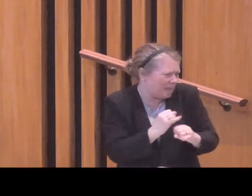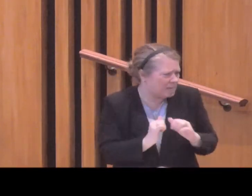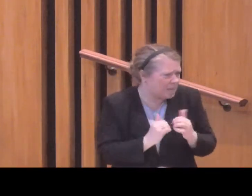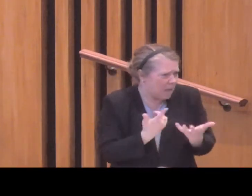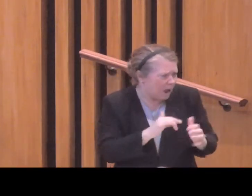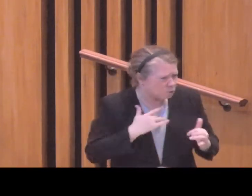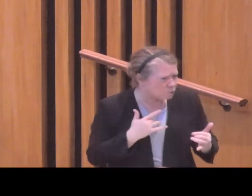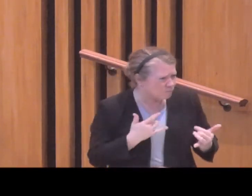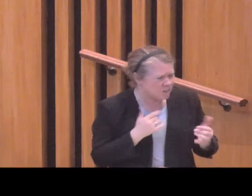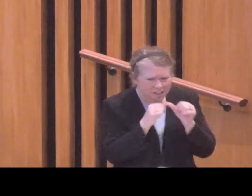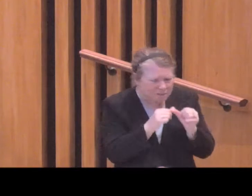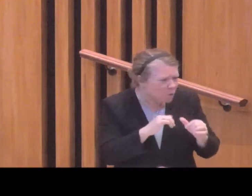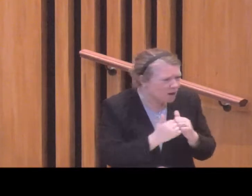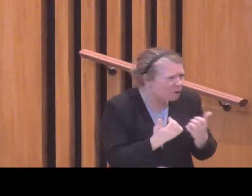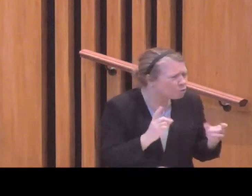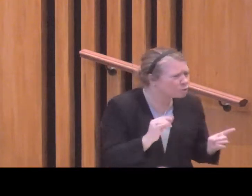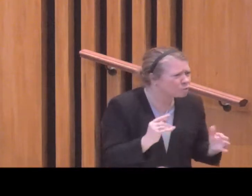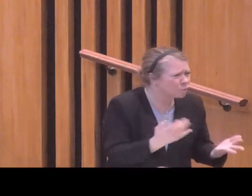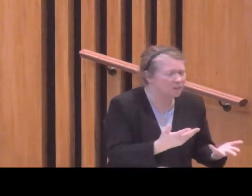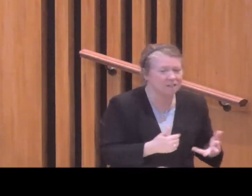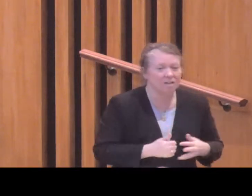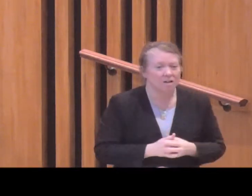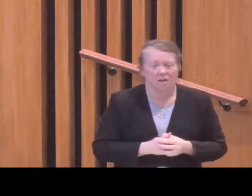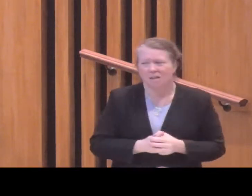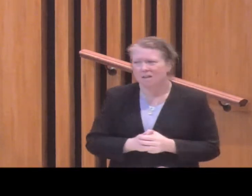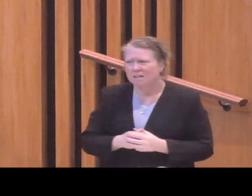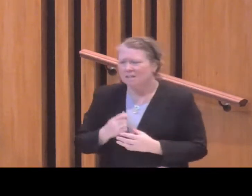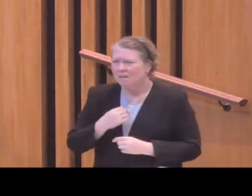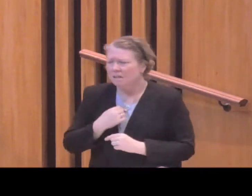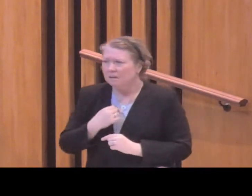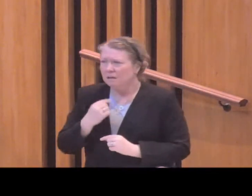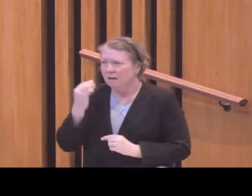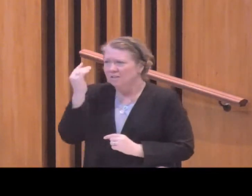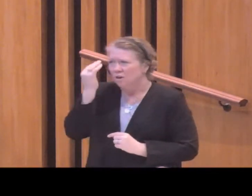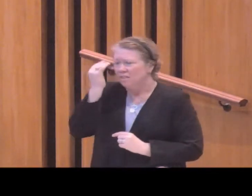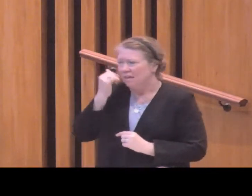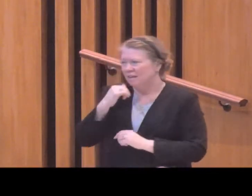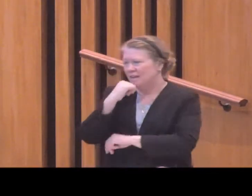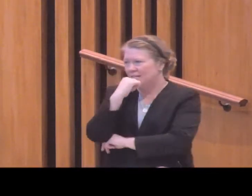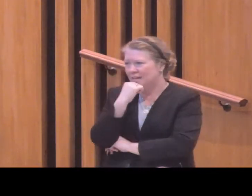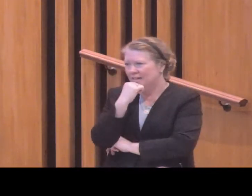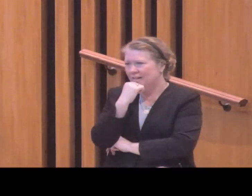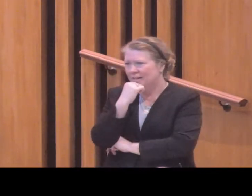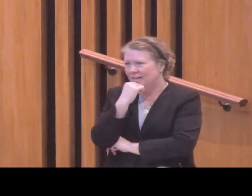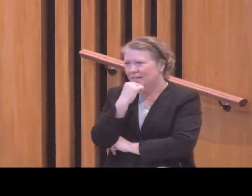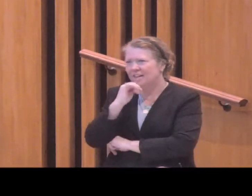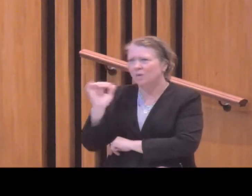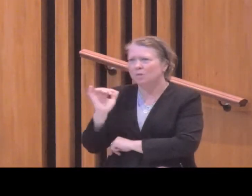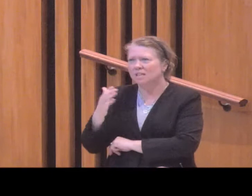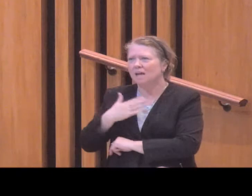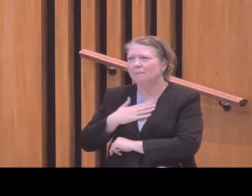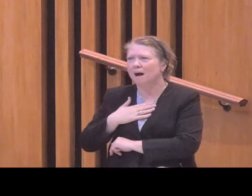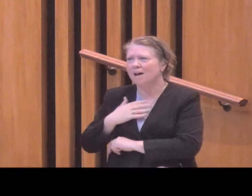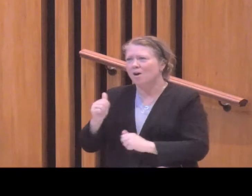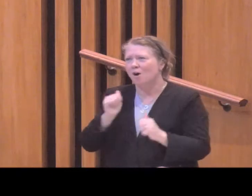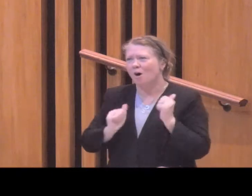to win the gold? And she said, well, I started thinking about it as my audition for Dancing with the Stars.